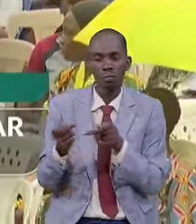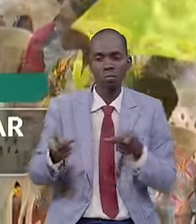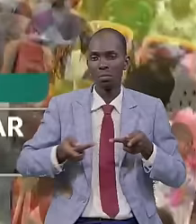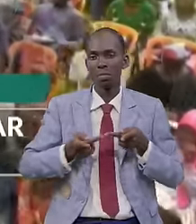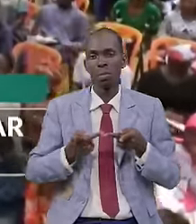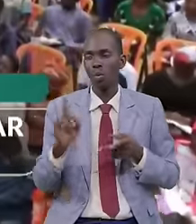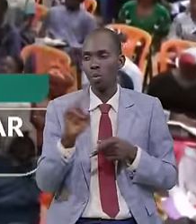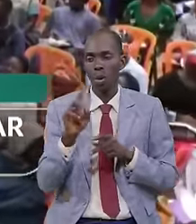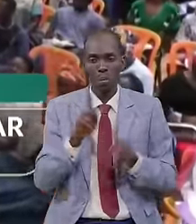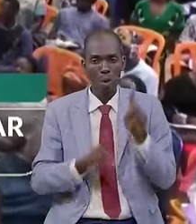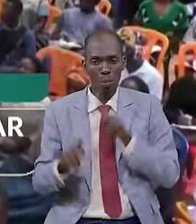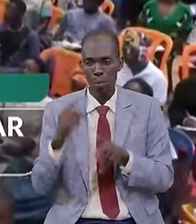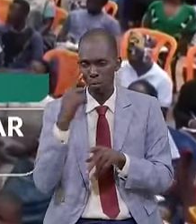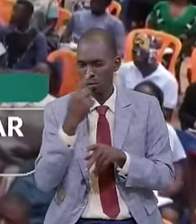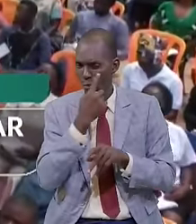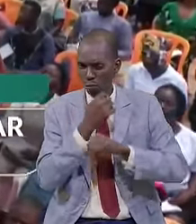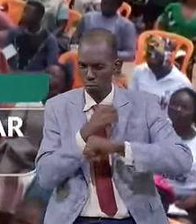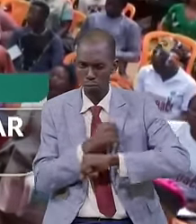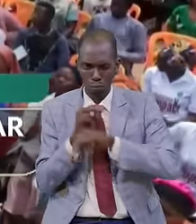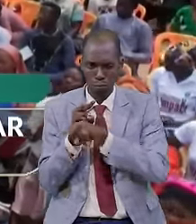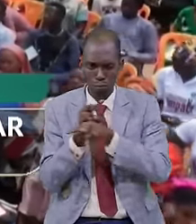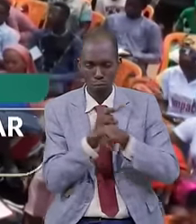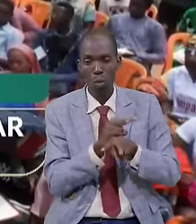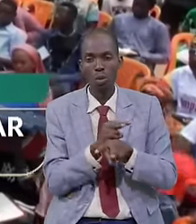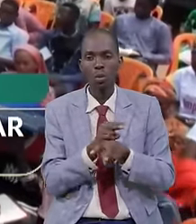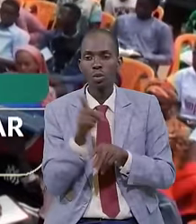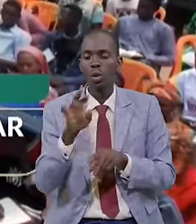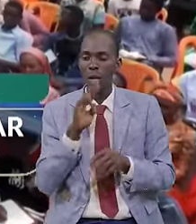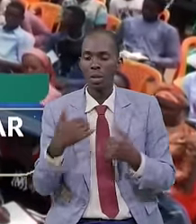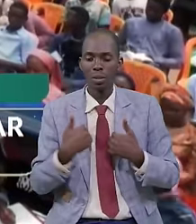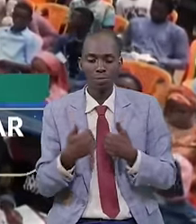out of those people that have the authority and the